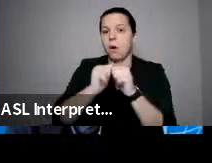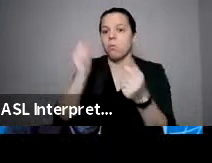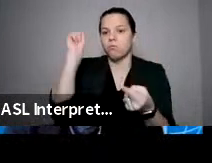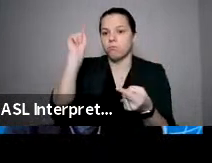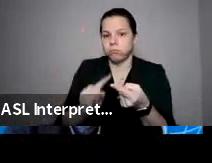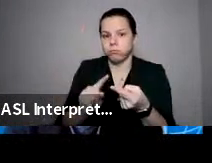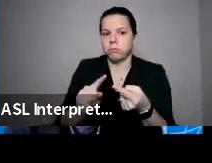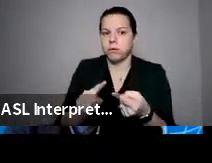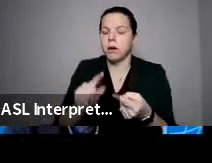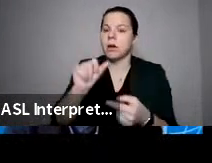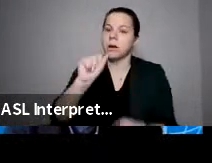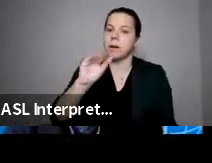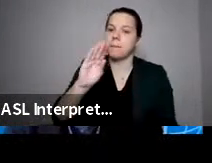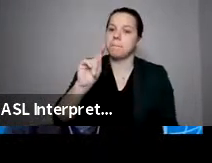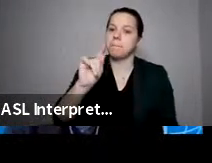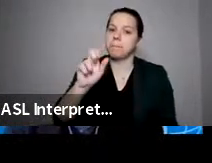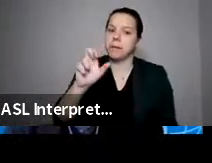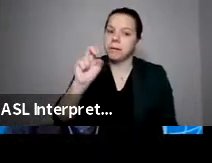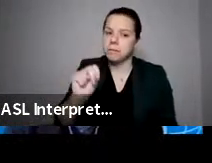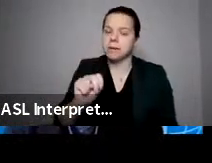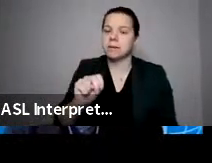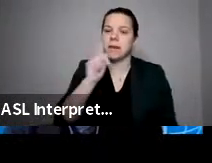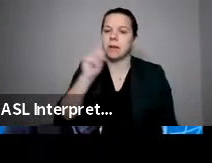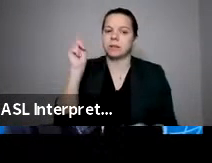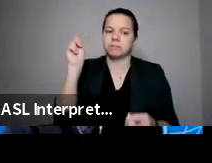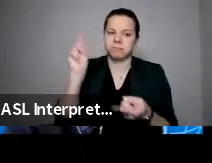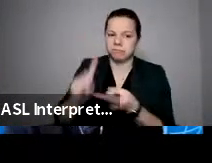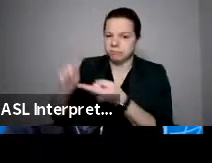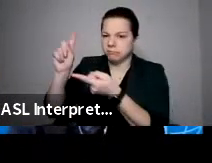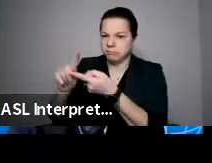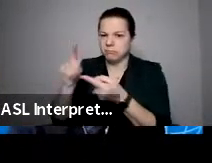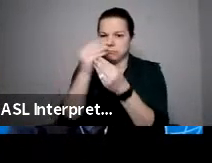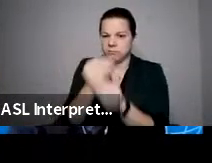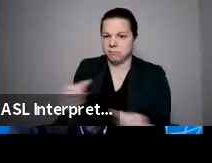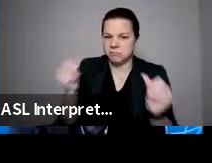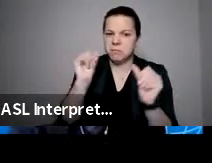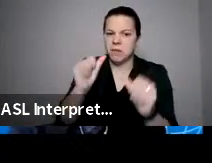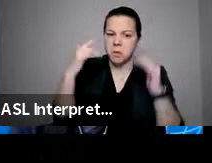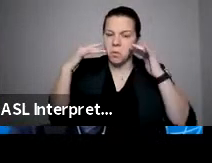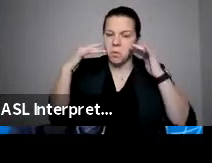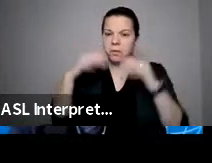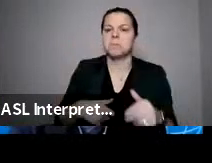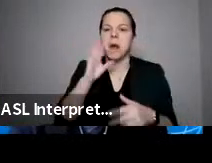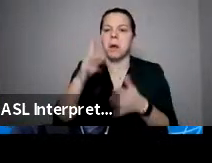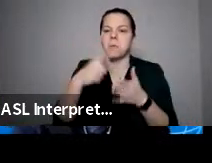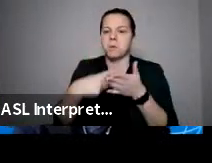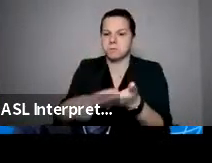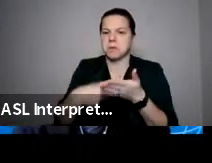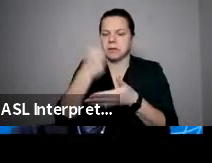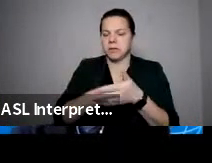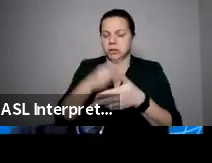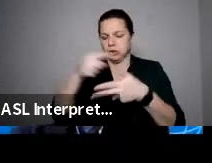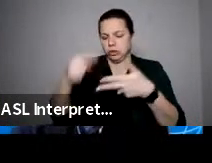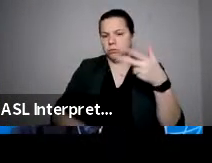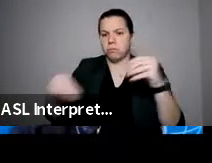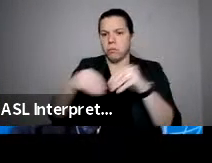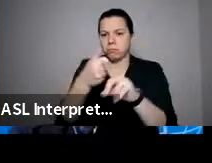reduction, abatement, and mitigation. And I'll talk about each of these three in turn in the coming slides.